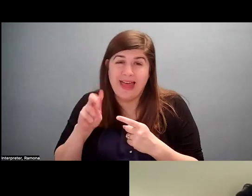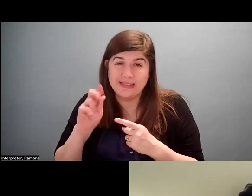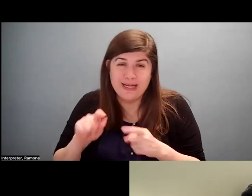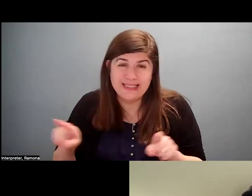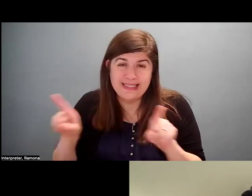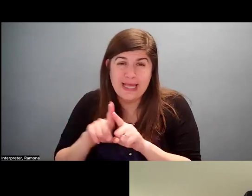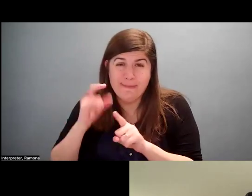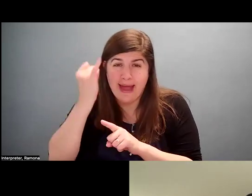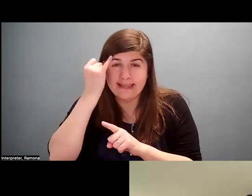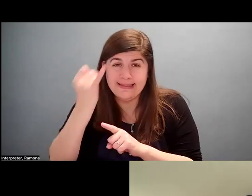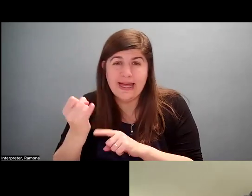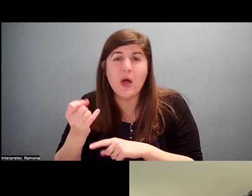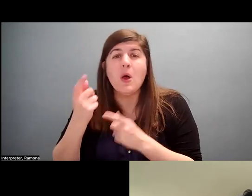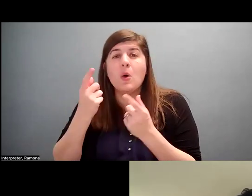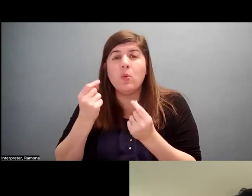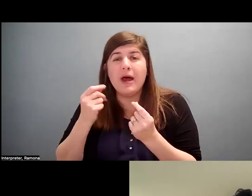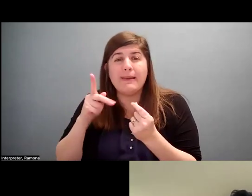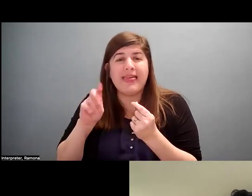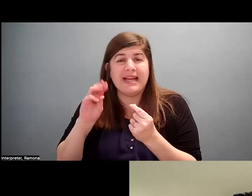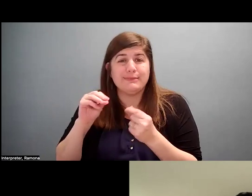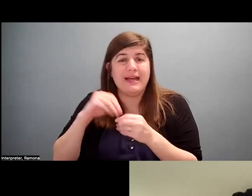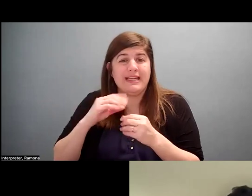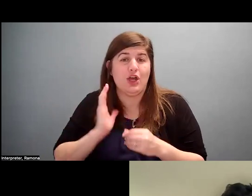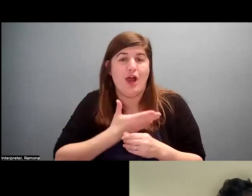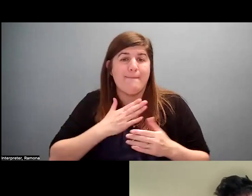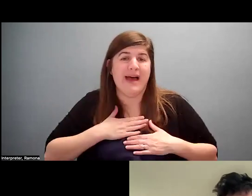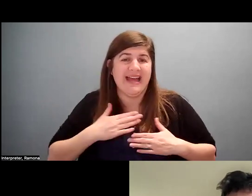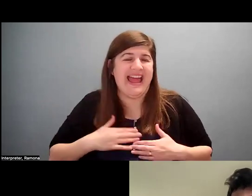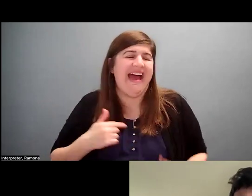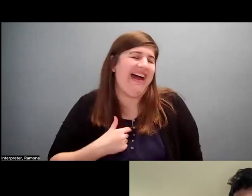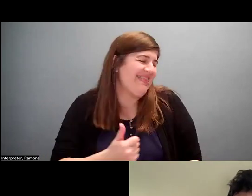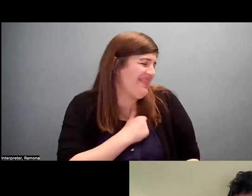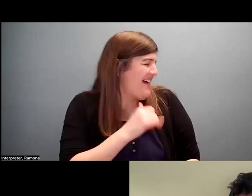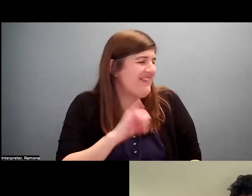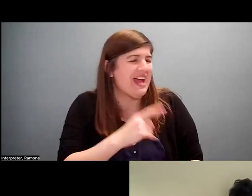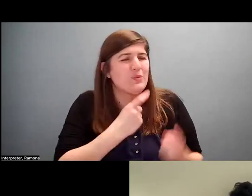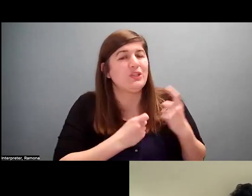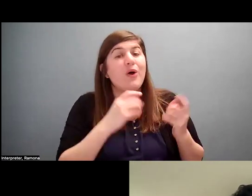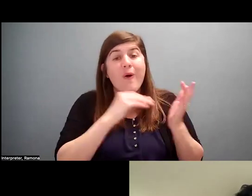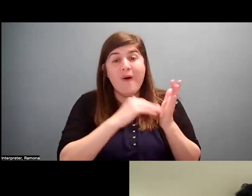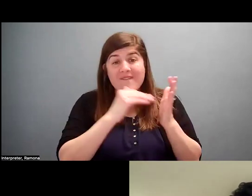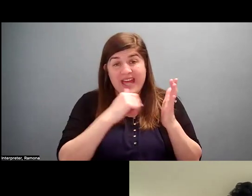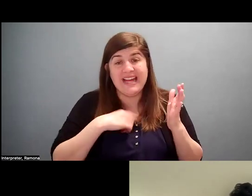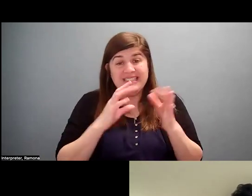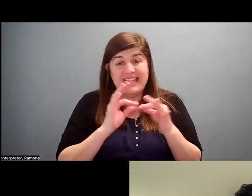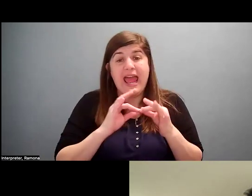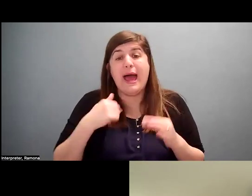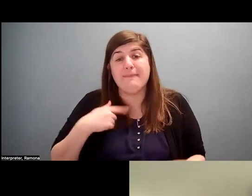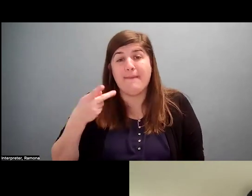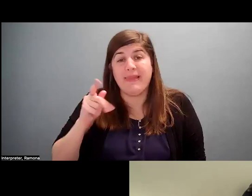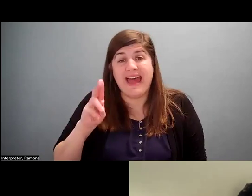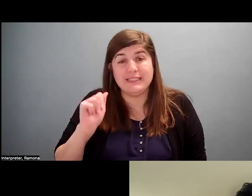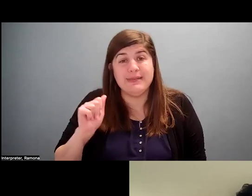plasma from the sun? What plasma is in our body? I love that question because I often, when I say I'm a plasma scientist or I